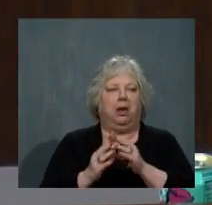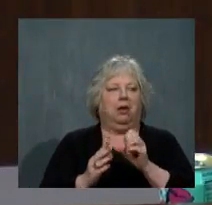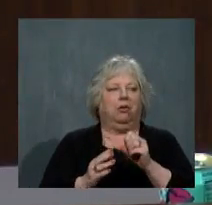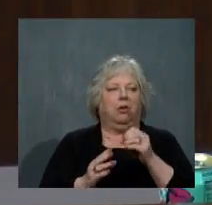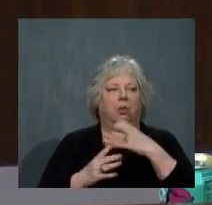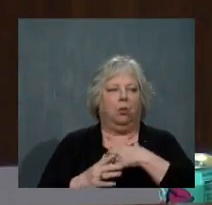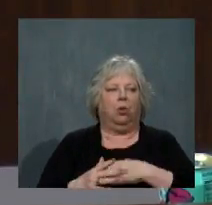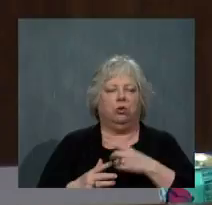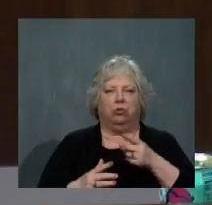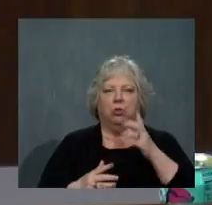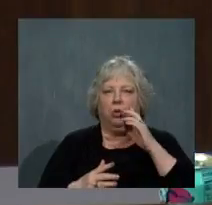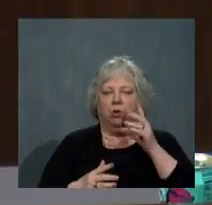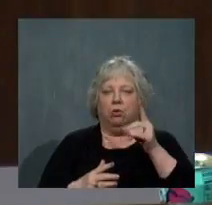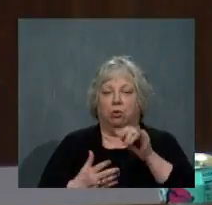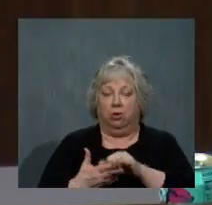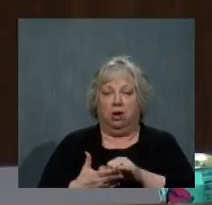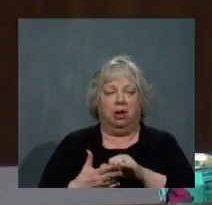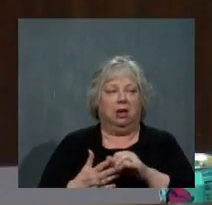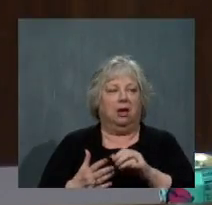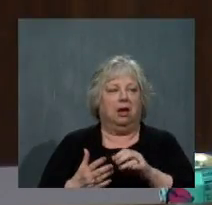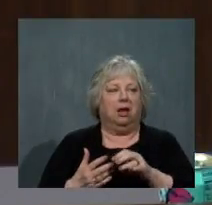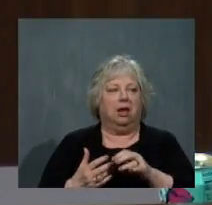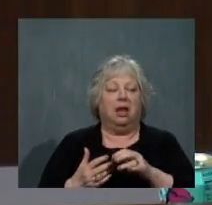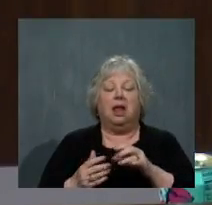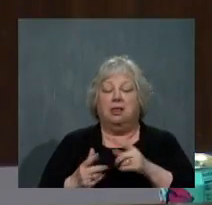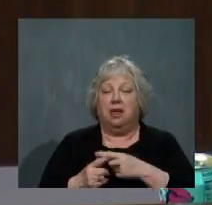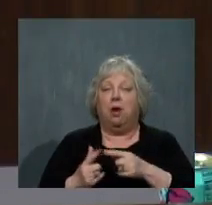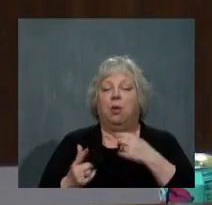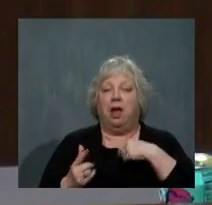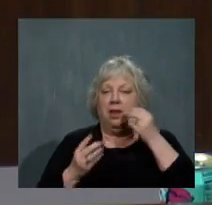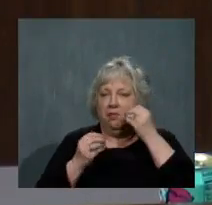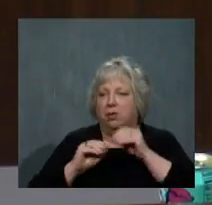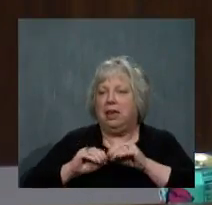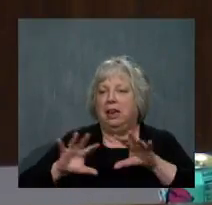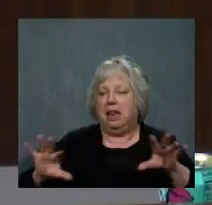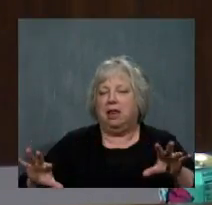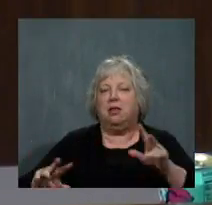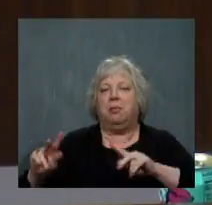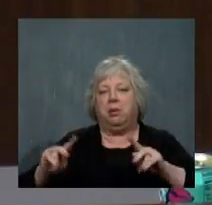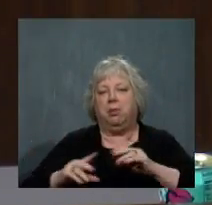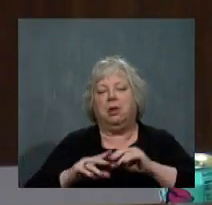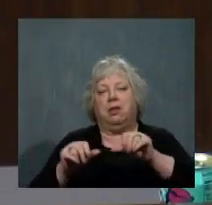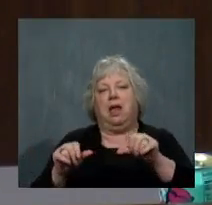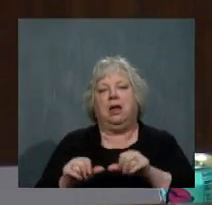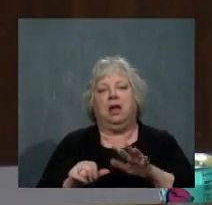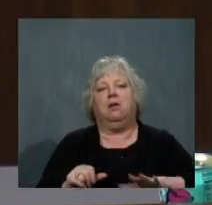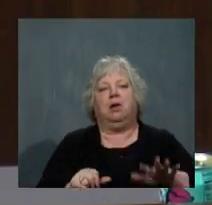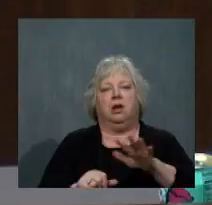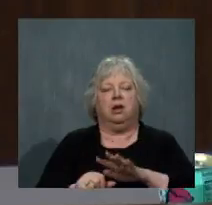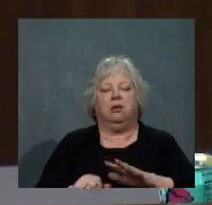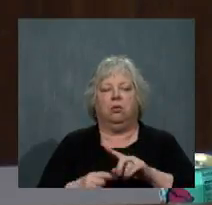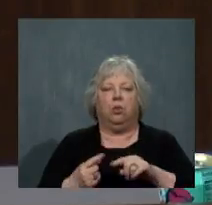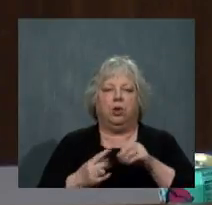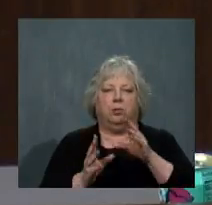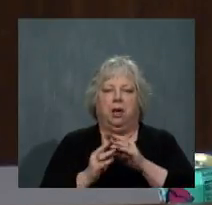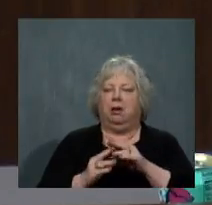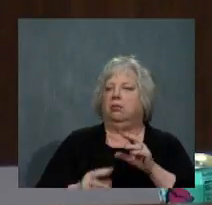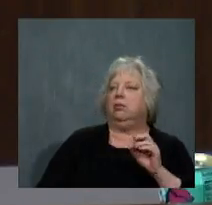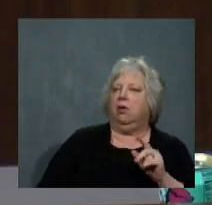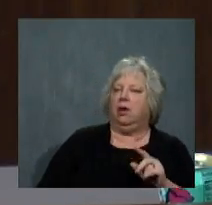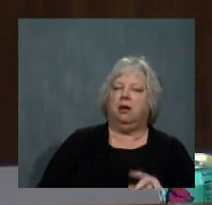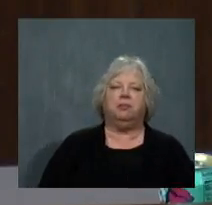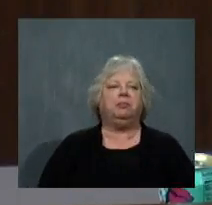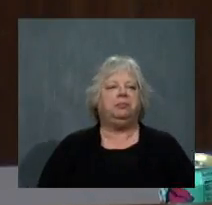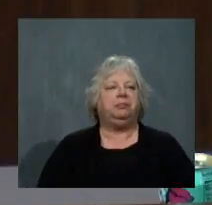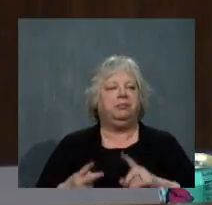you would do that. Even I can let the residents know within that area. Okay. Yeah, when you're meeting. And another